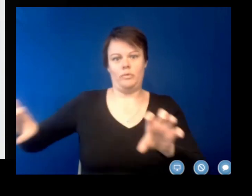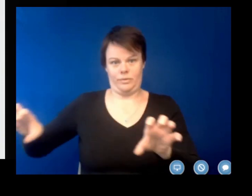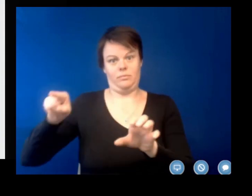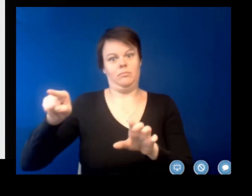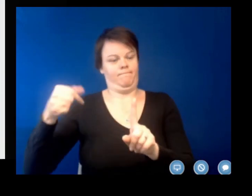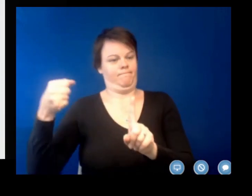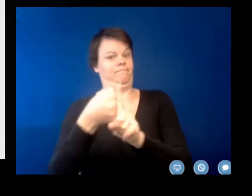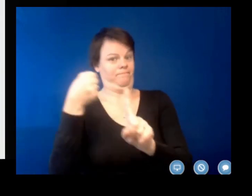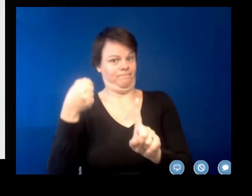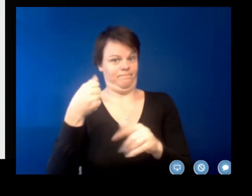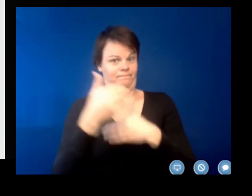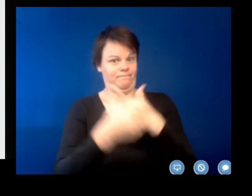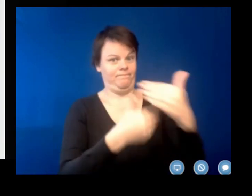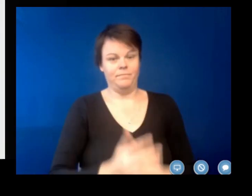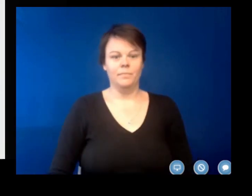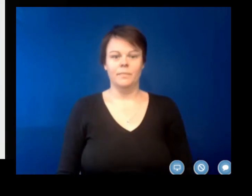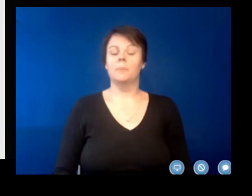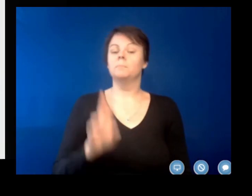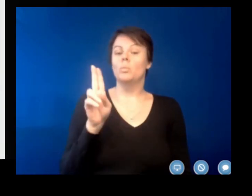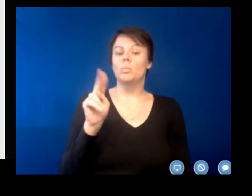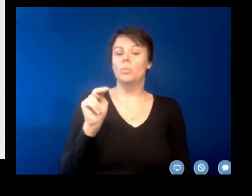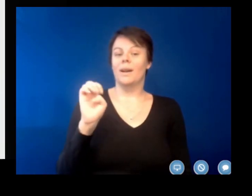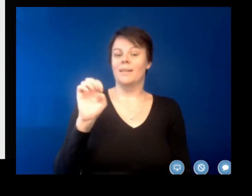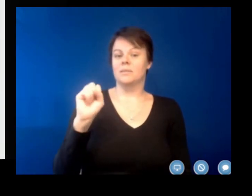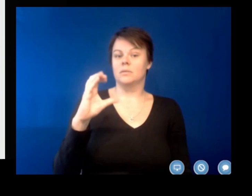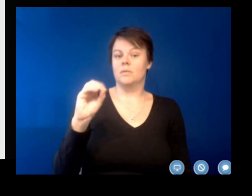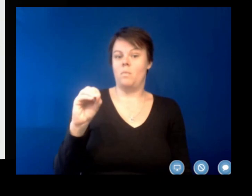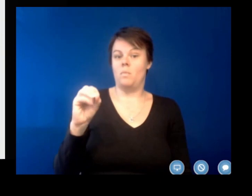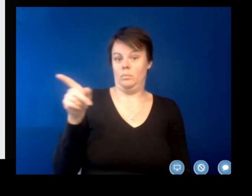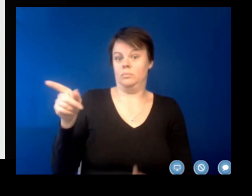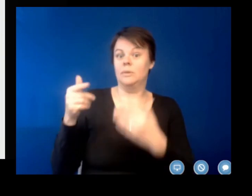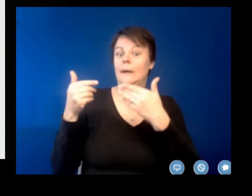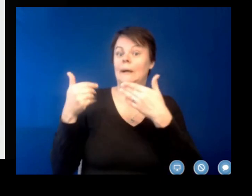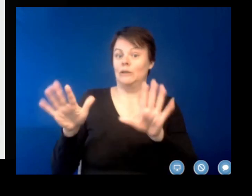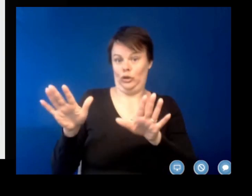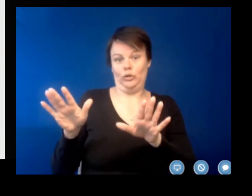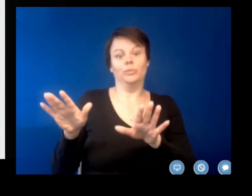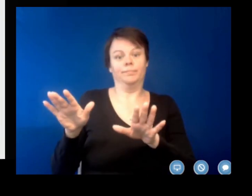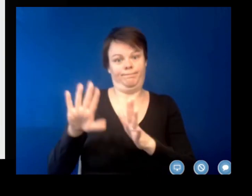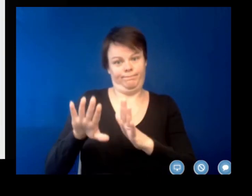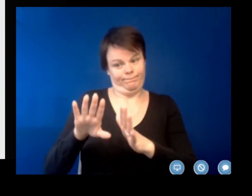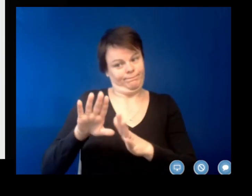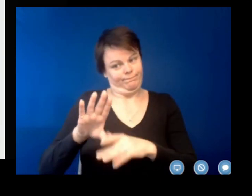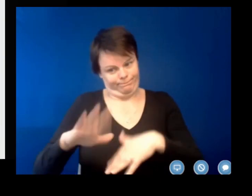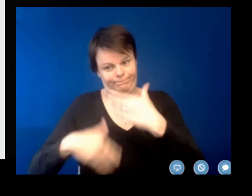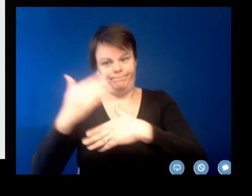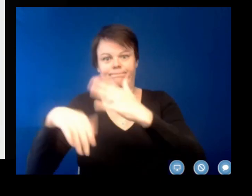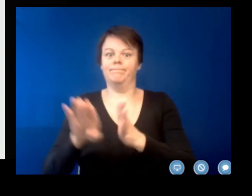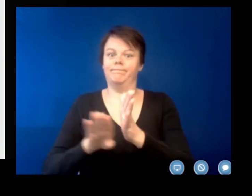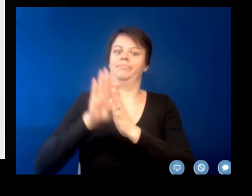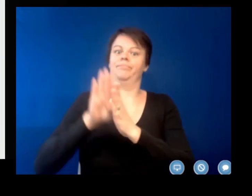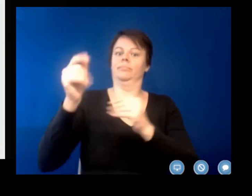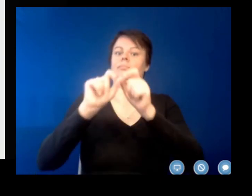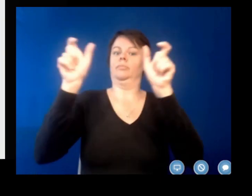see as the most important competencies in this field: system thinking competence, anticipatory competence,